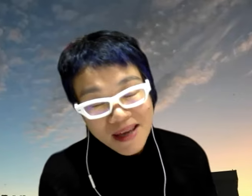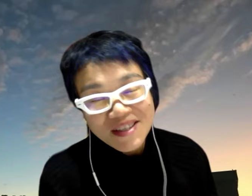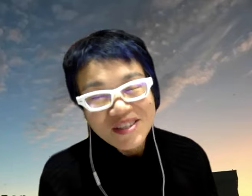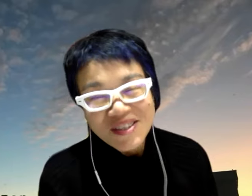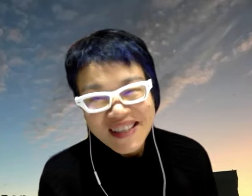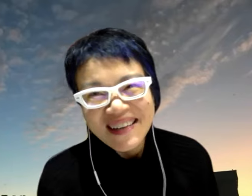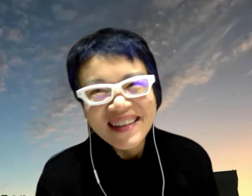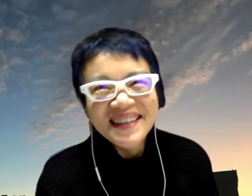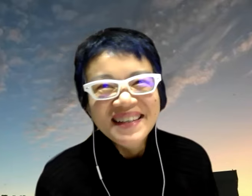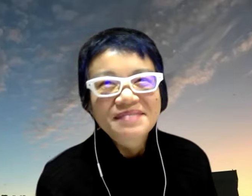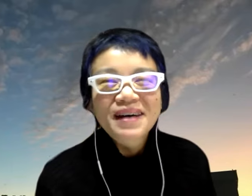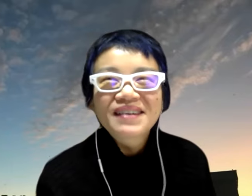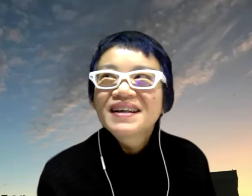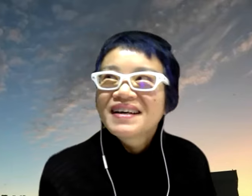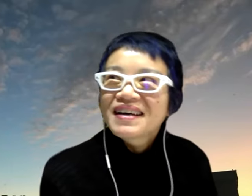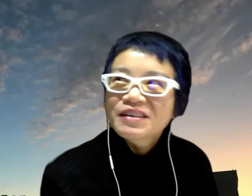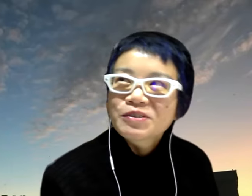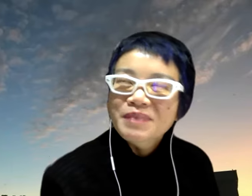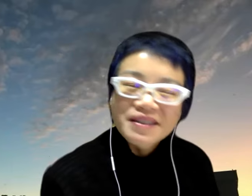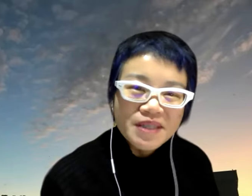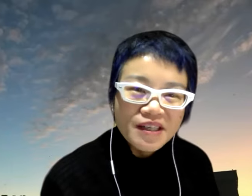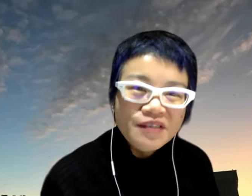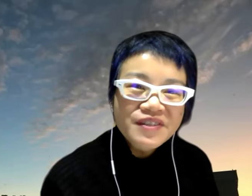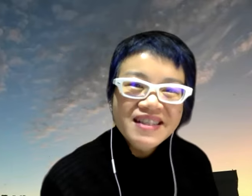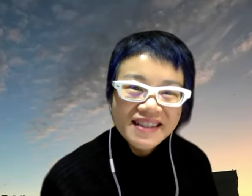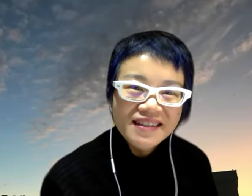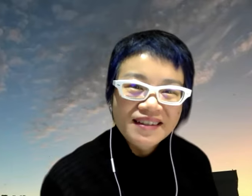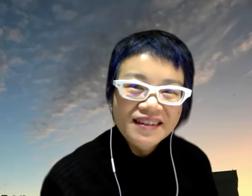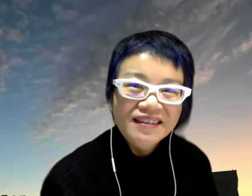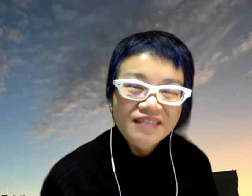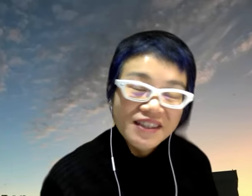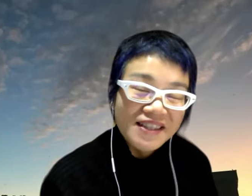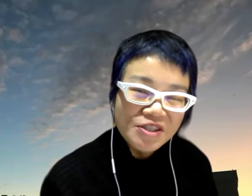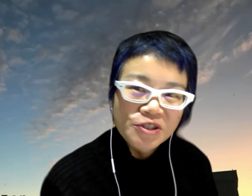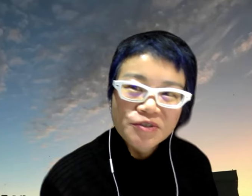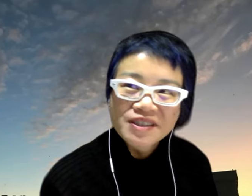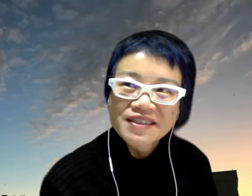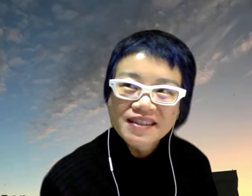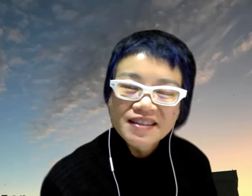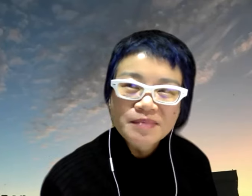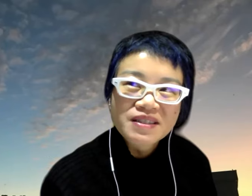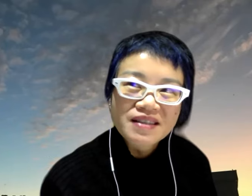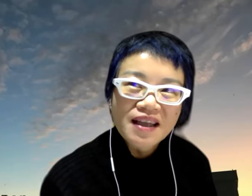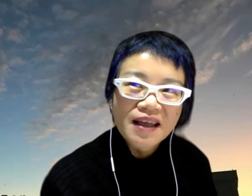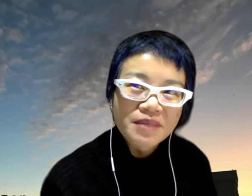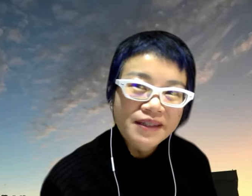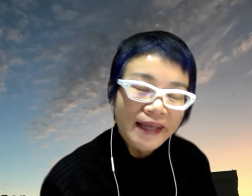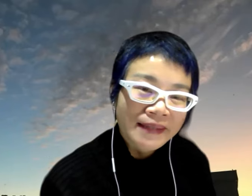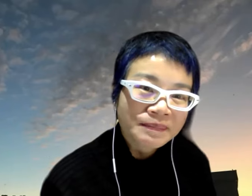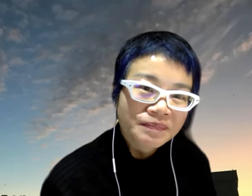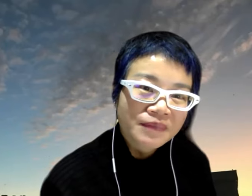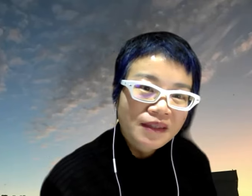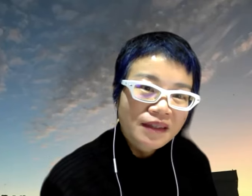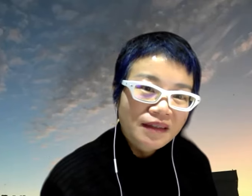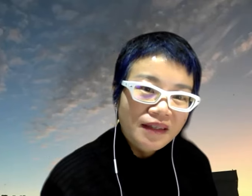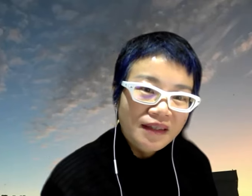they managed to start thinking about how to make themselves rather than the children and husbands happy again.